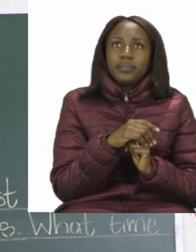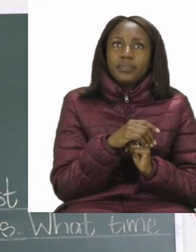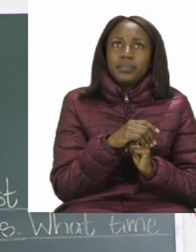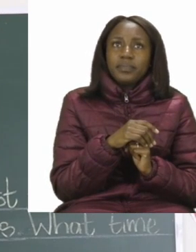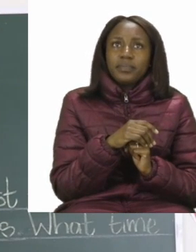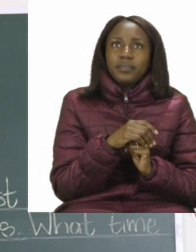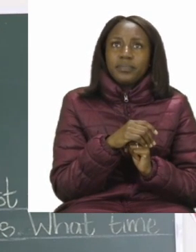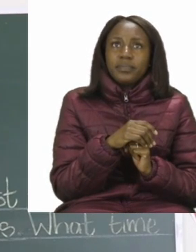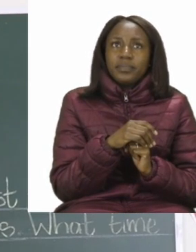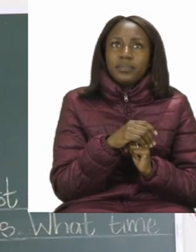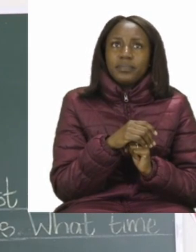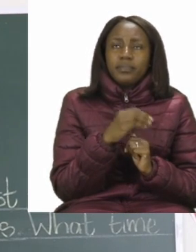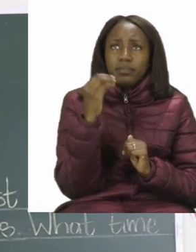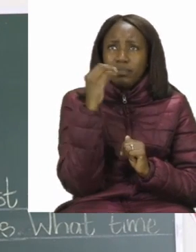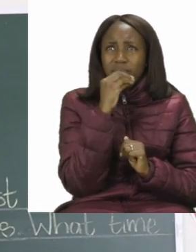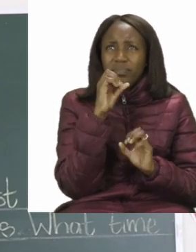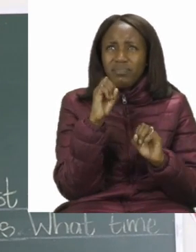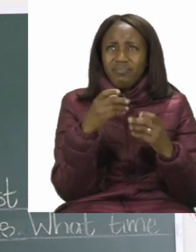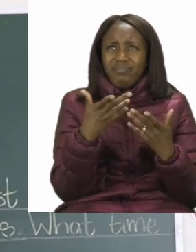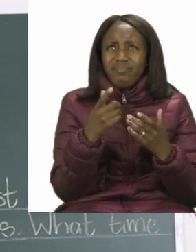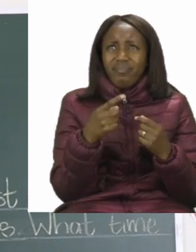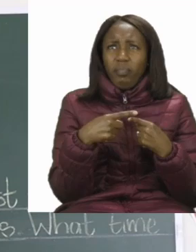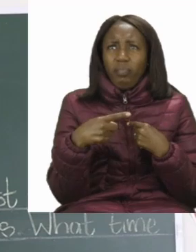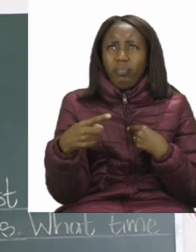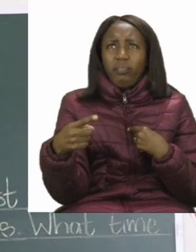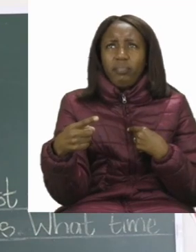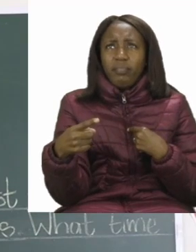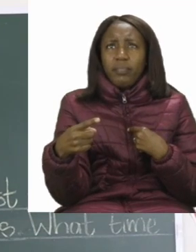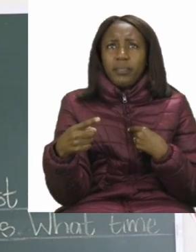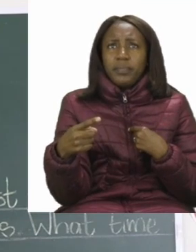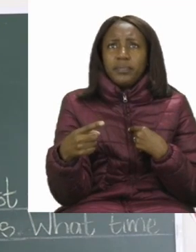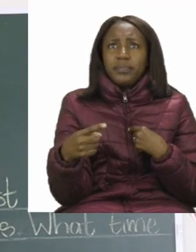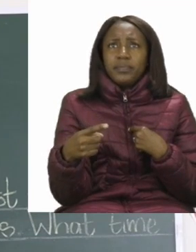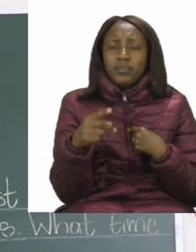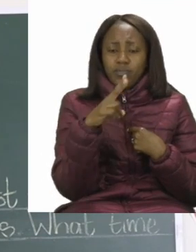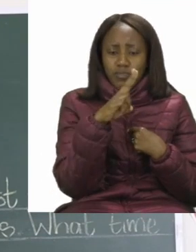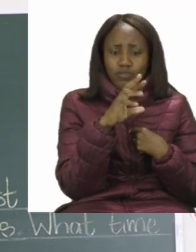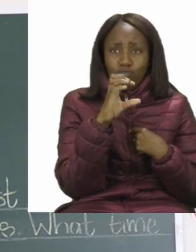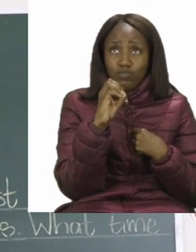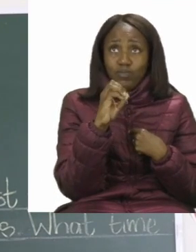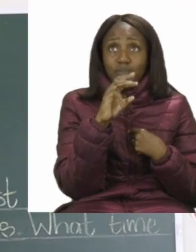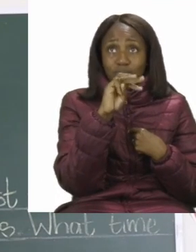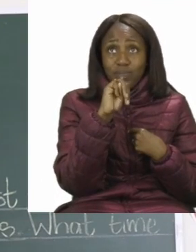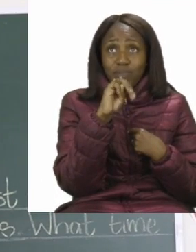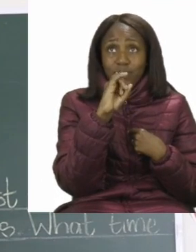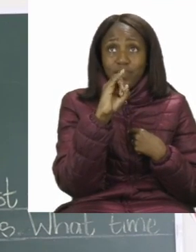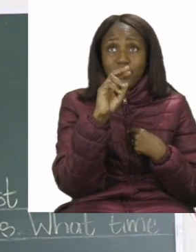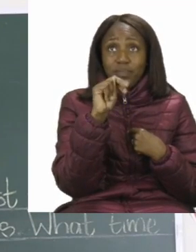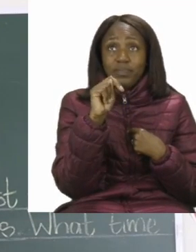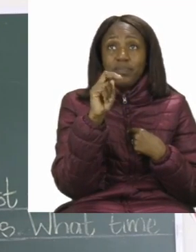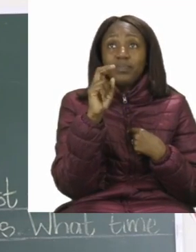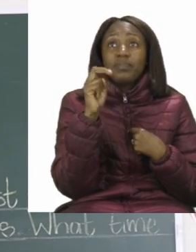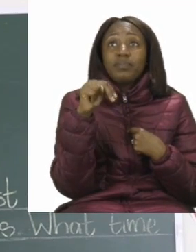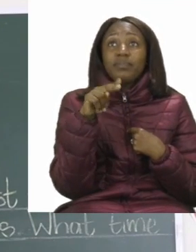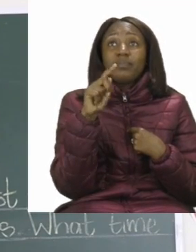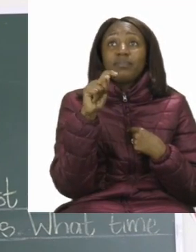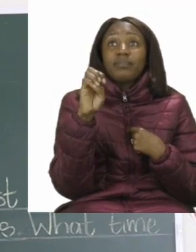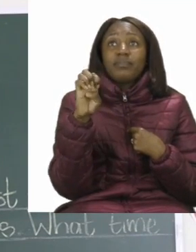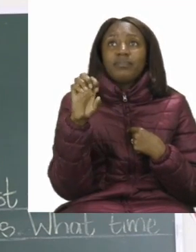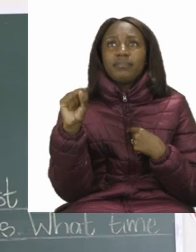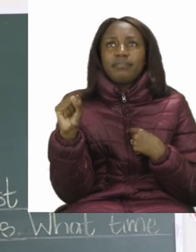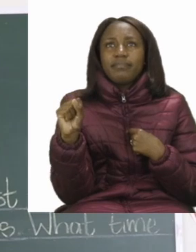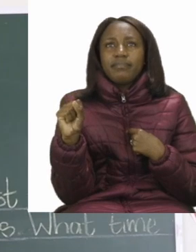how long does it take me? It says it takes me 20 minutes.